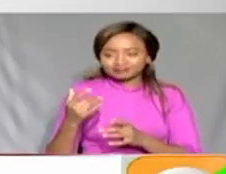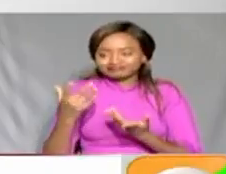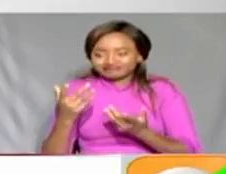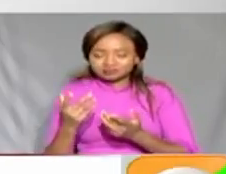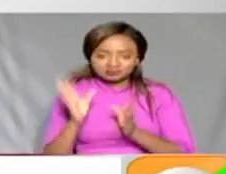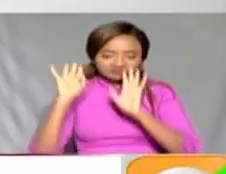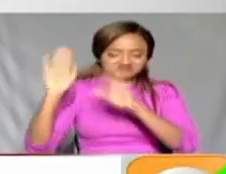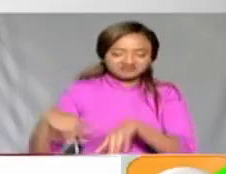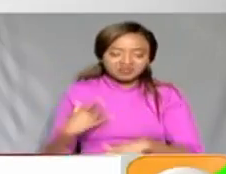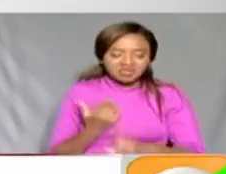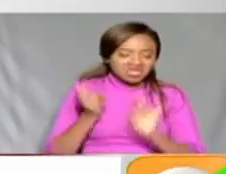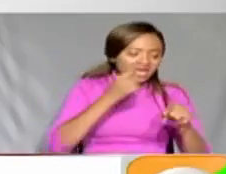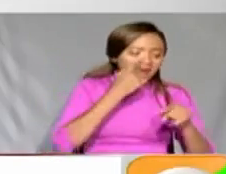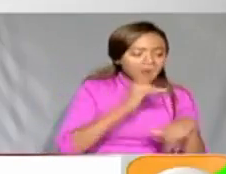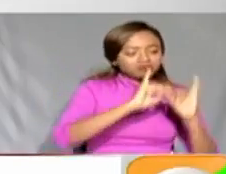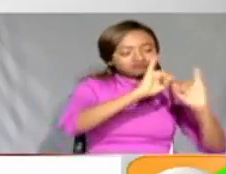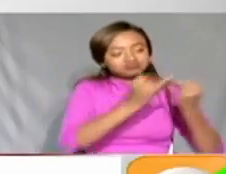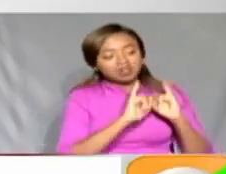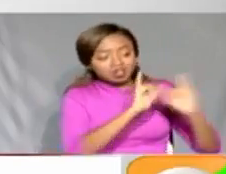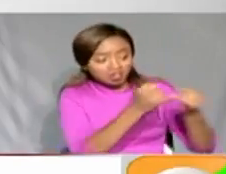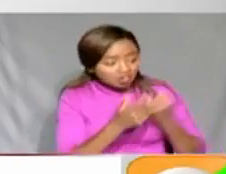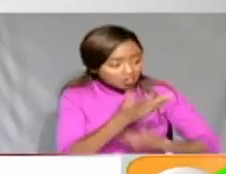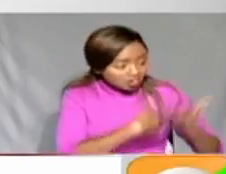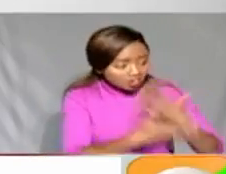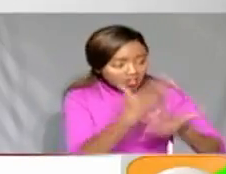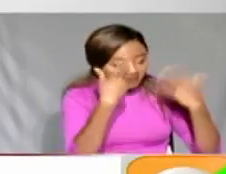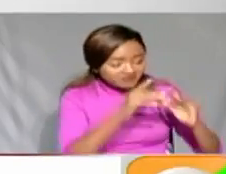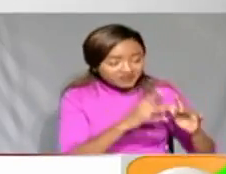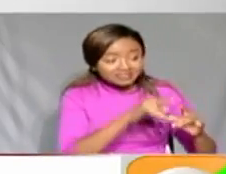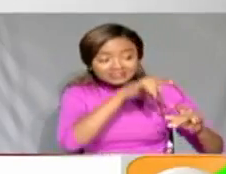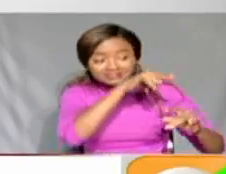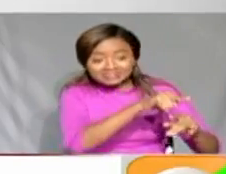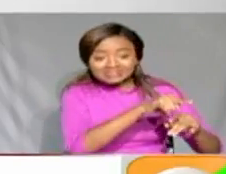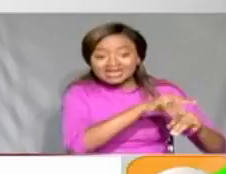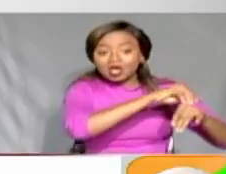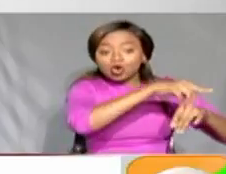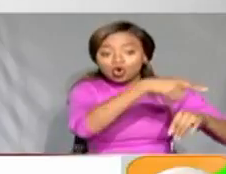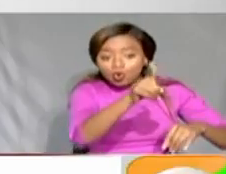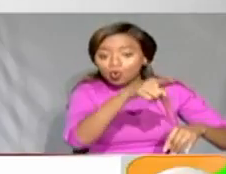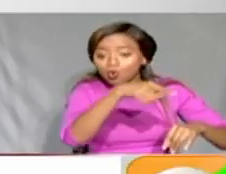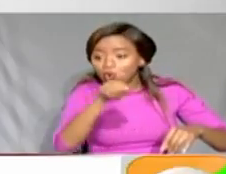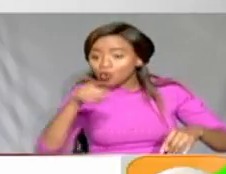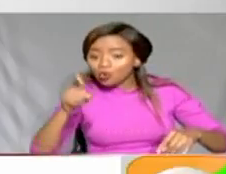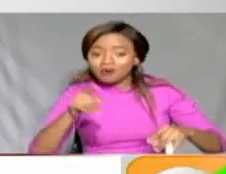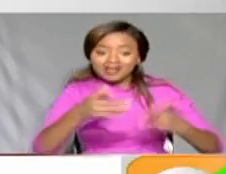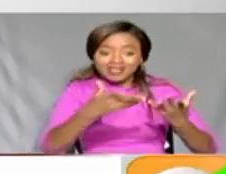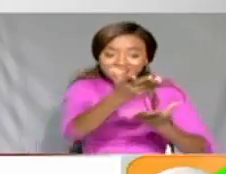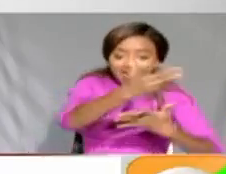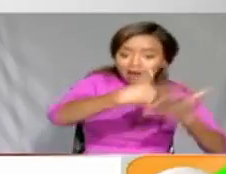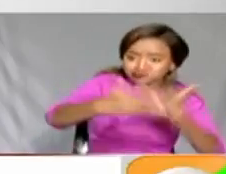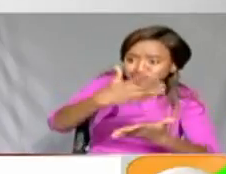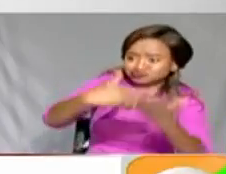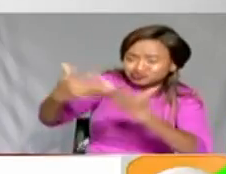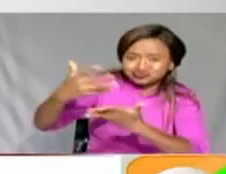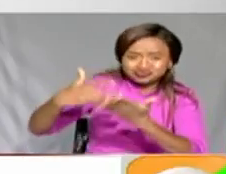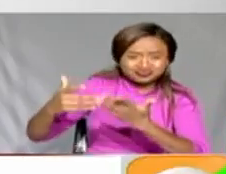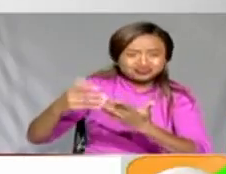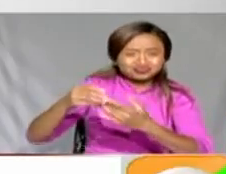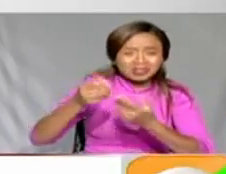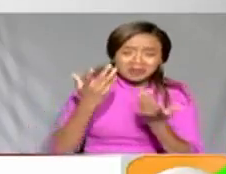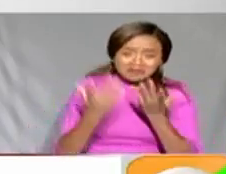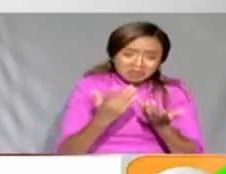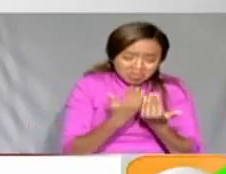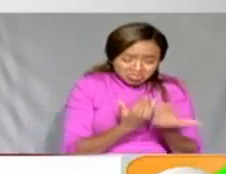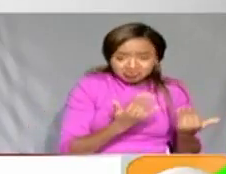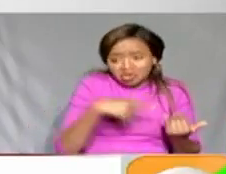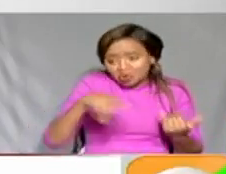and maybe I interact with 10 people closely. Each of these 10 people has their own social network. So a child may go out to